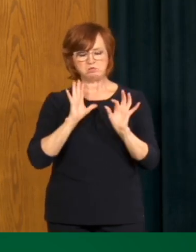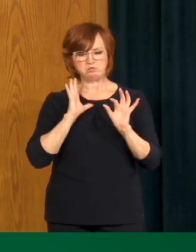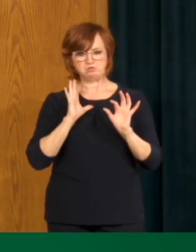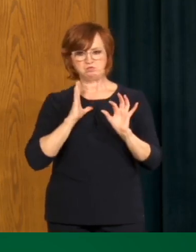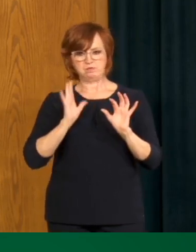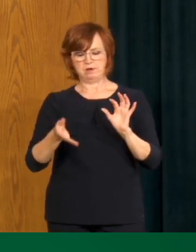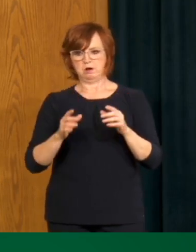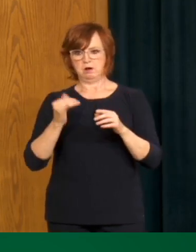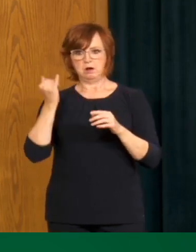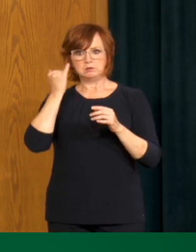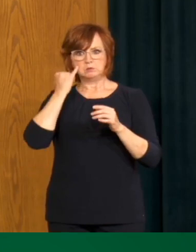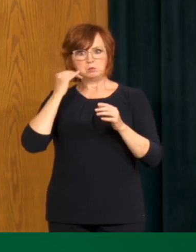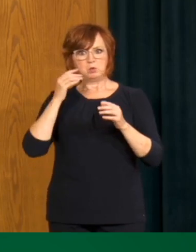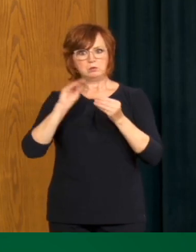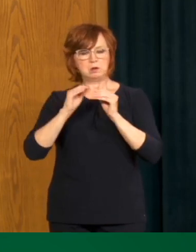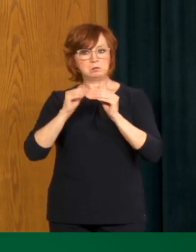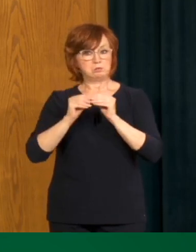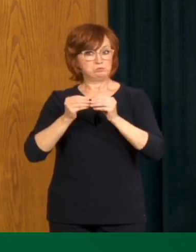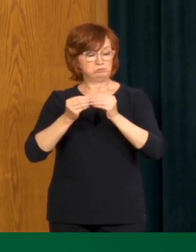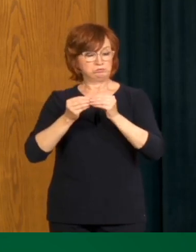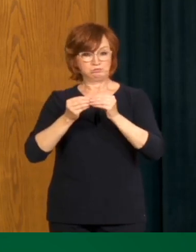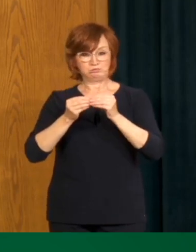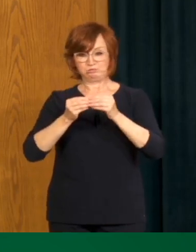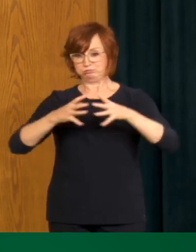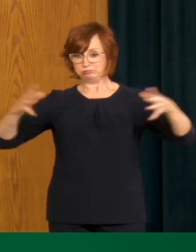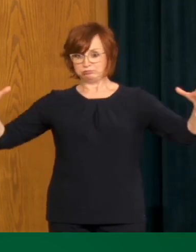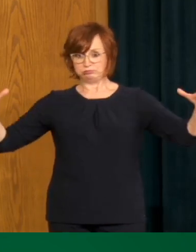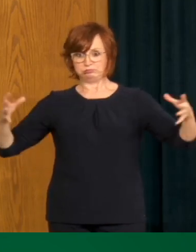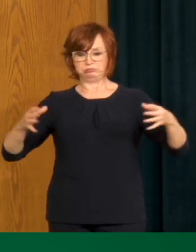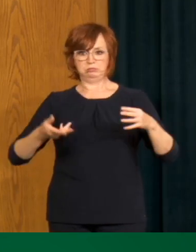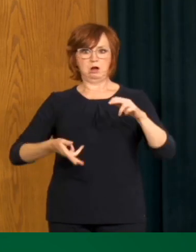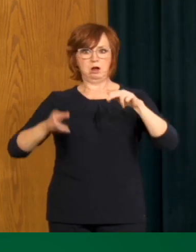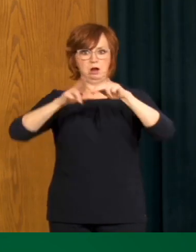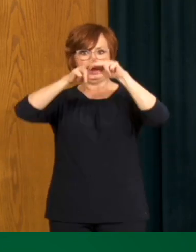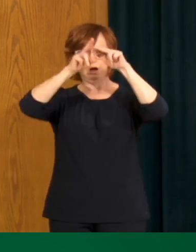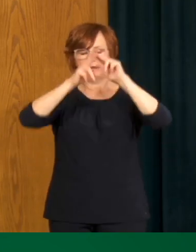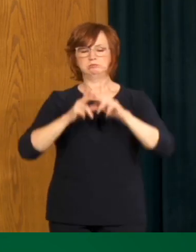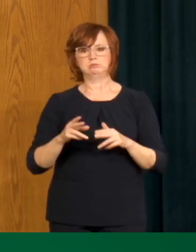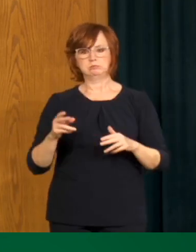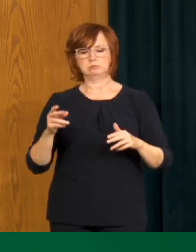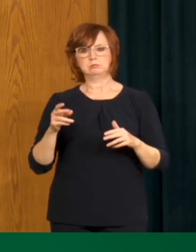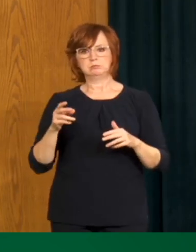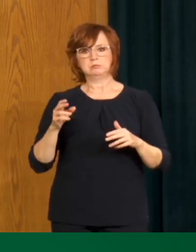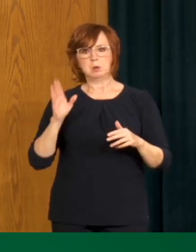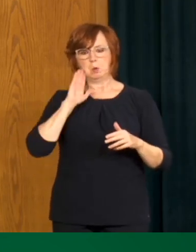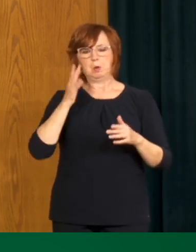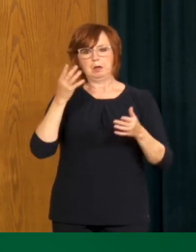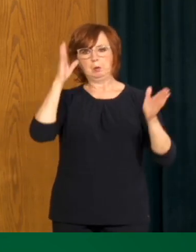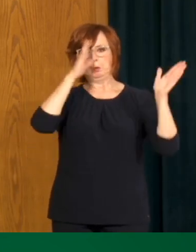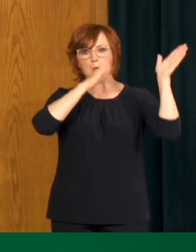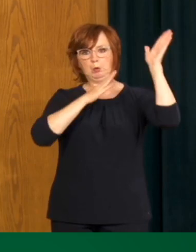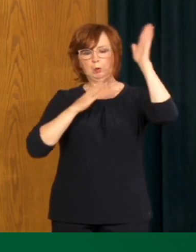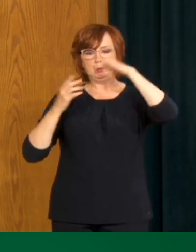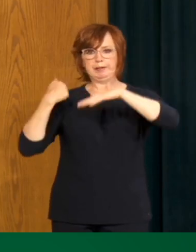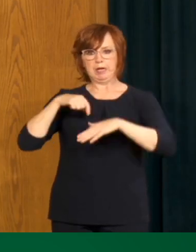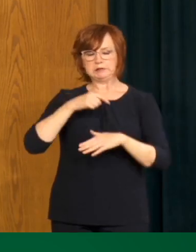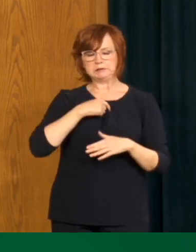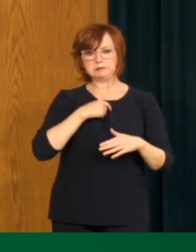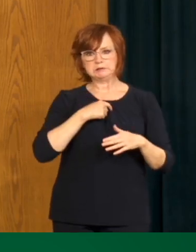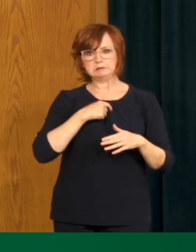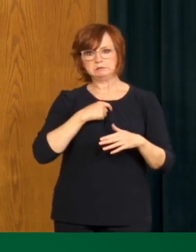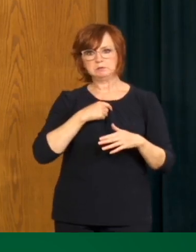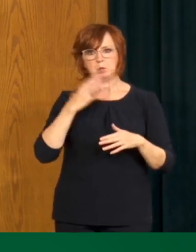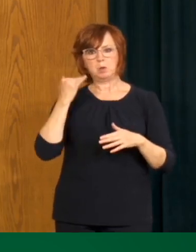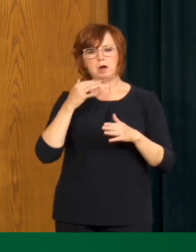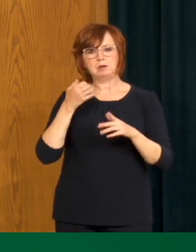very concerned, because that would mean that we're missing transmission, and people are only showing up with a 2 or 3 week lag in hospital. So far,